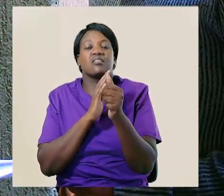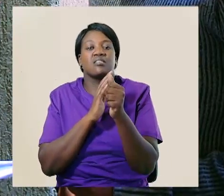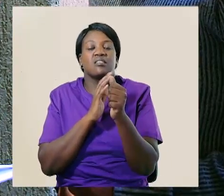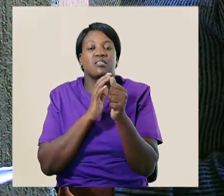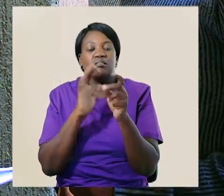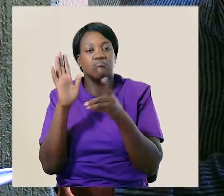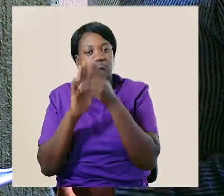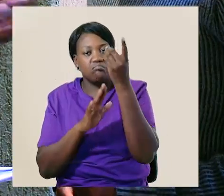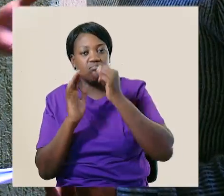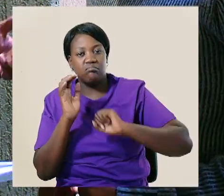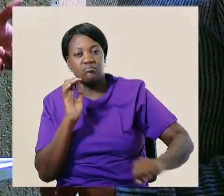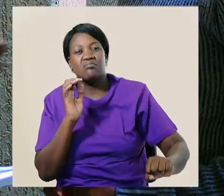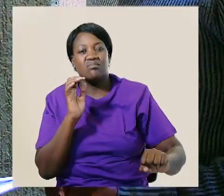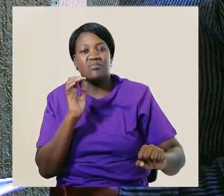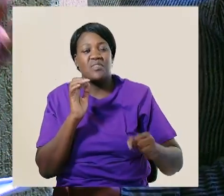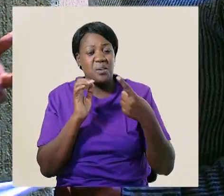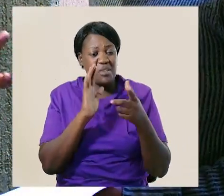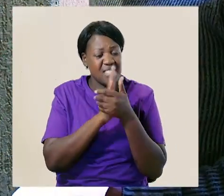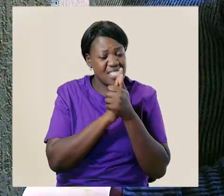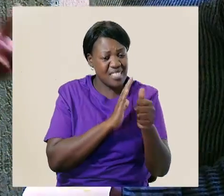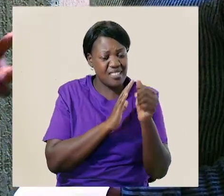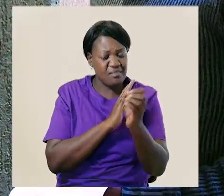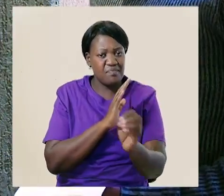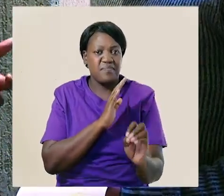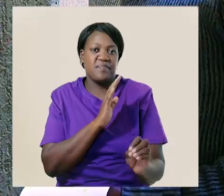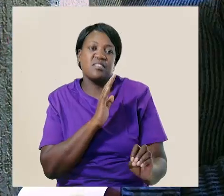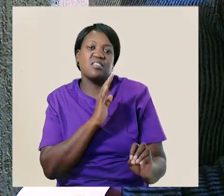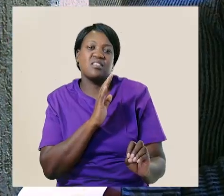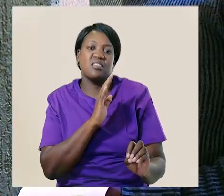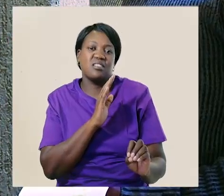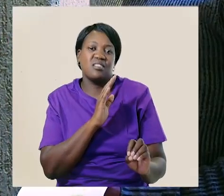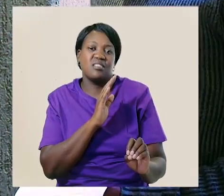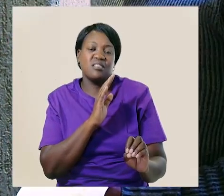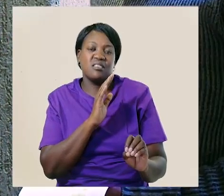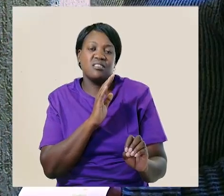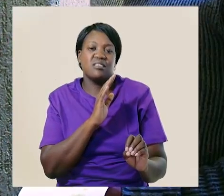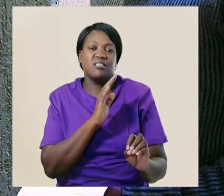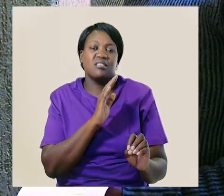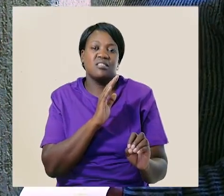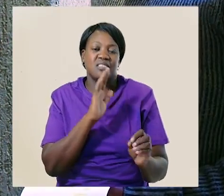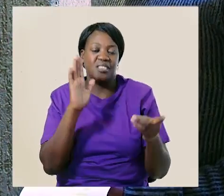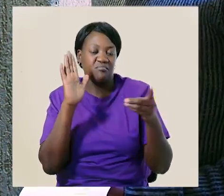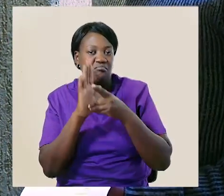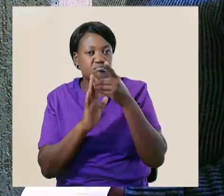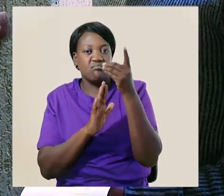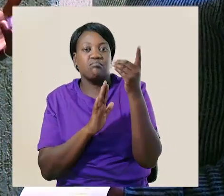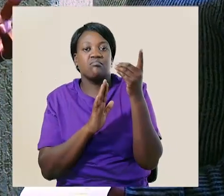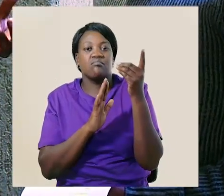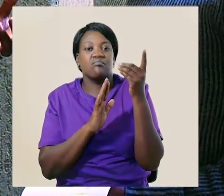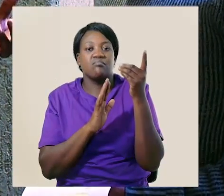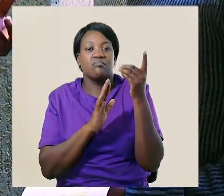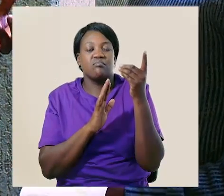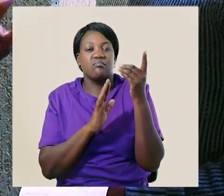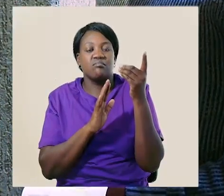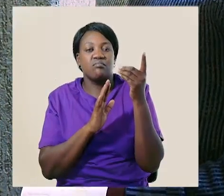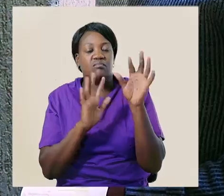say, we do have the skills, but we don't have the data, the metadata to support this. I think that in terms of development, depending on what kind of